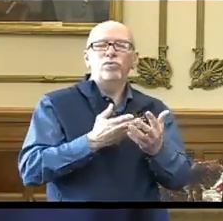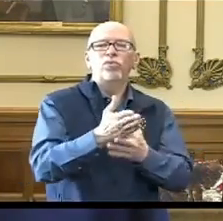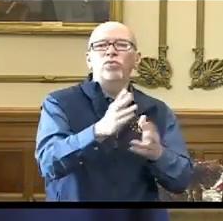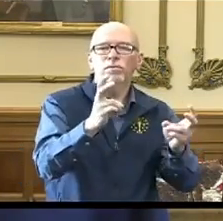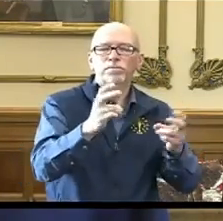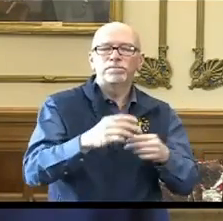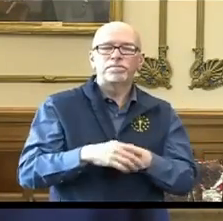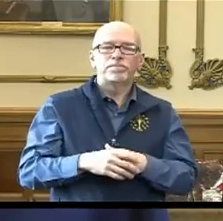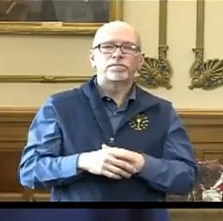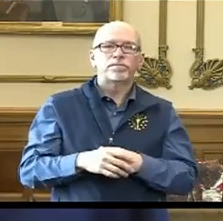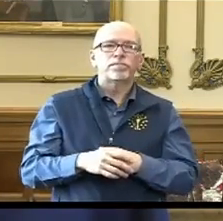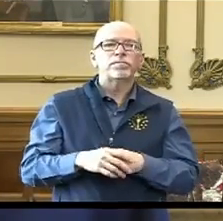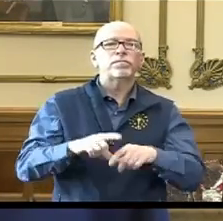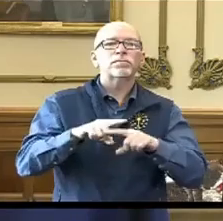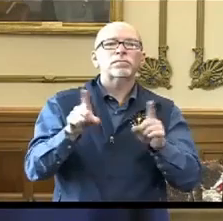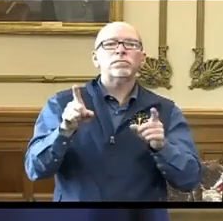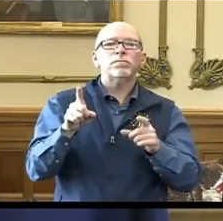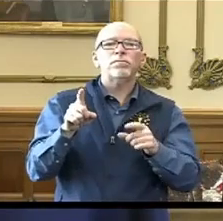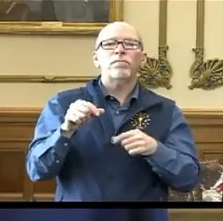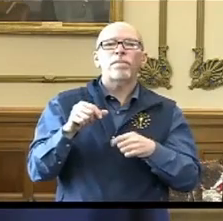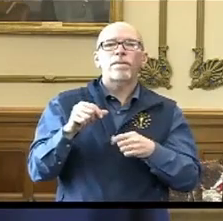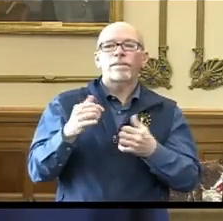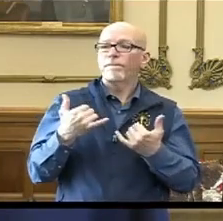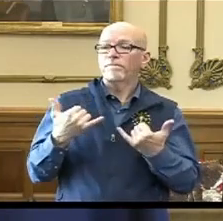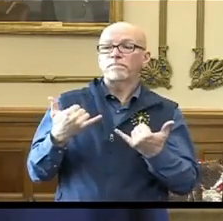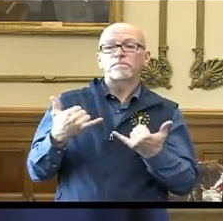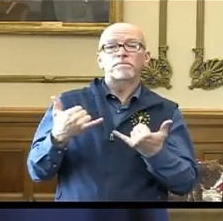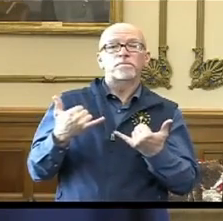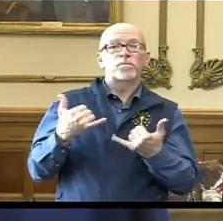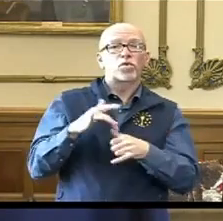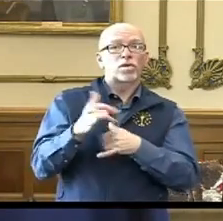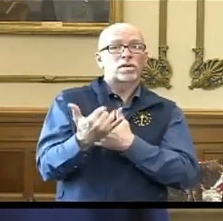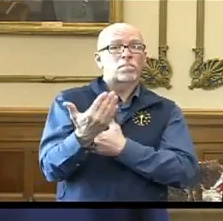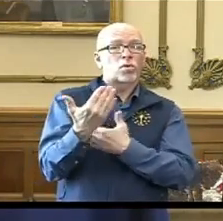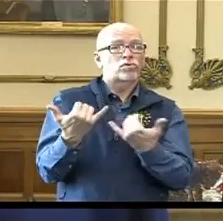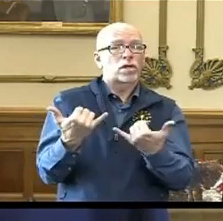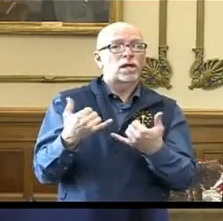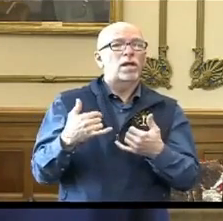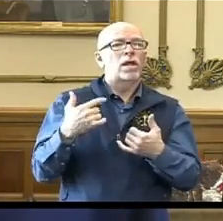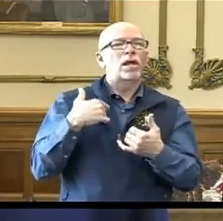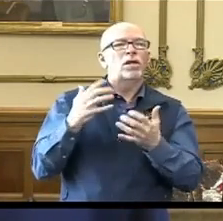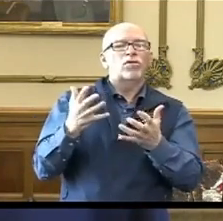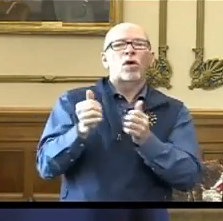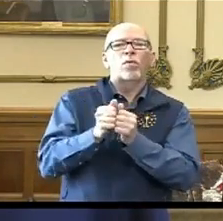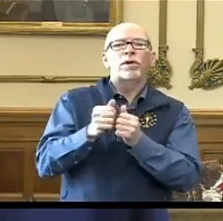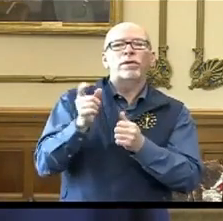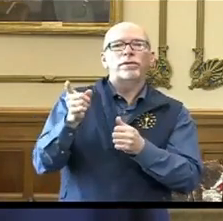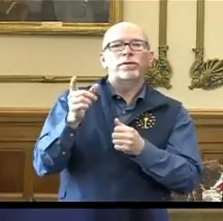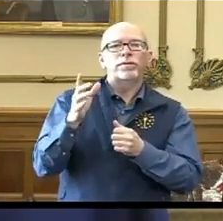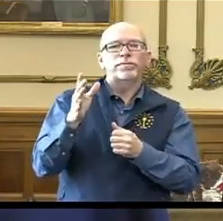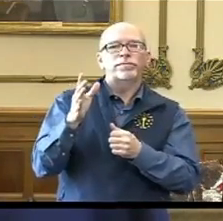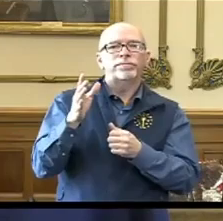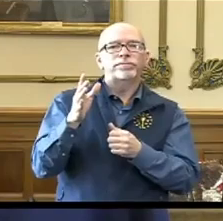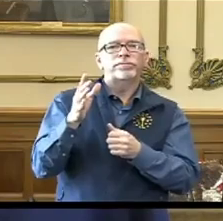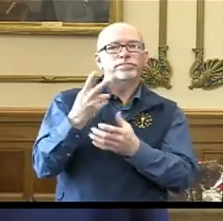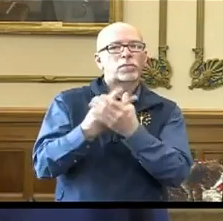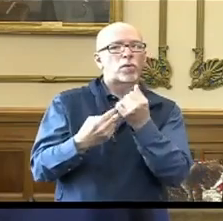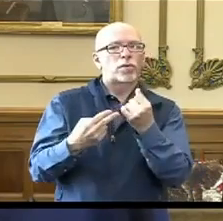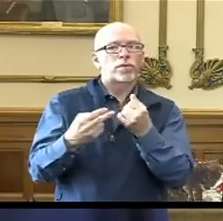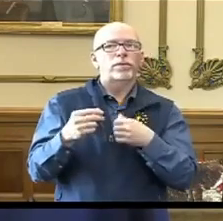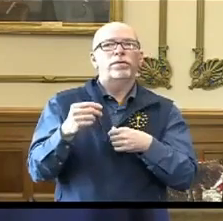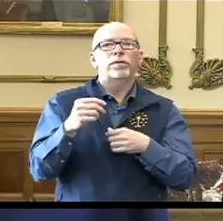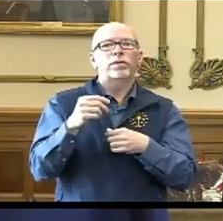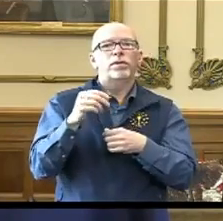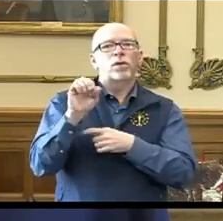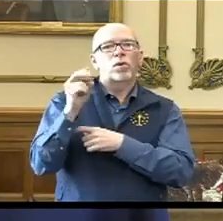woods. But you know, as earlier this morning today, I talked with both